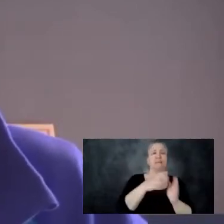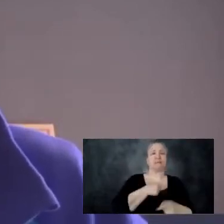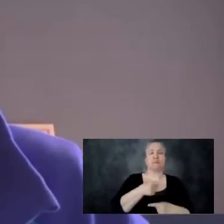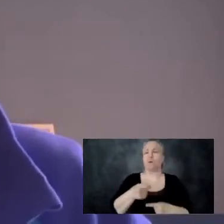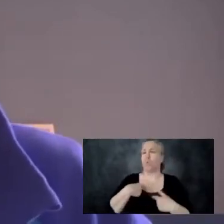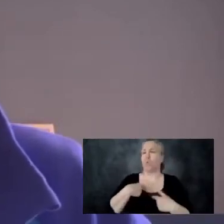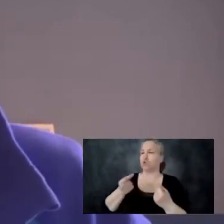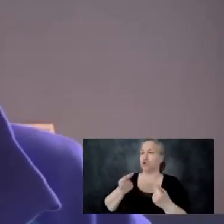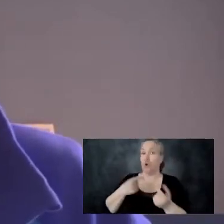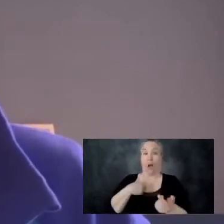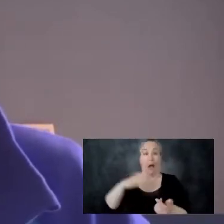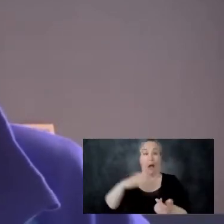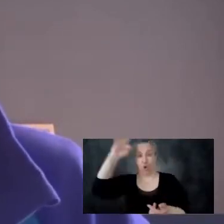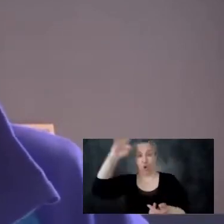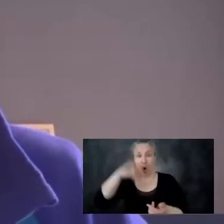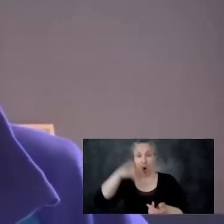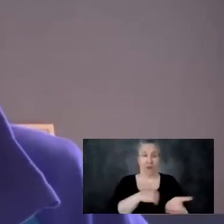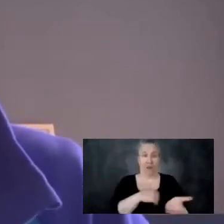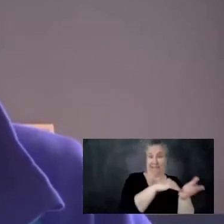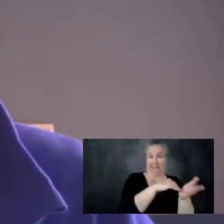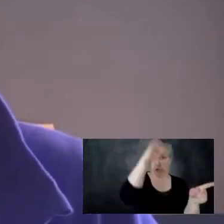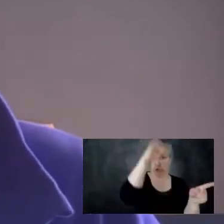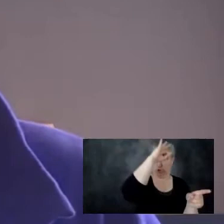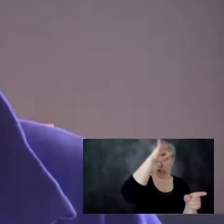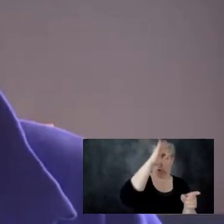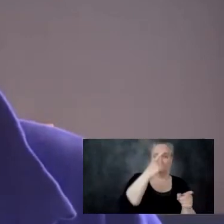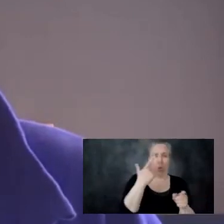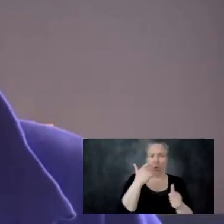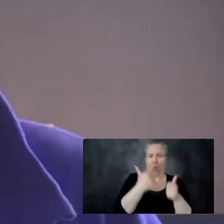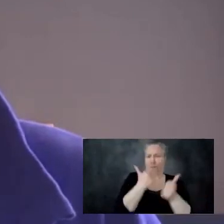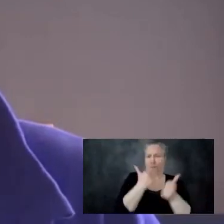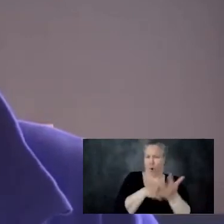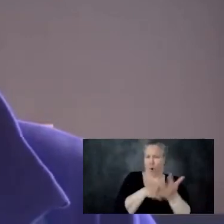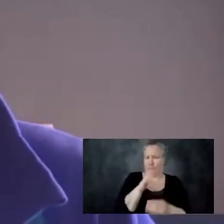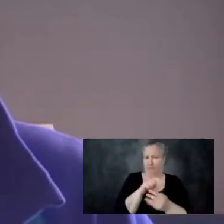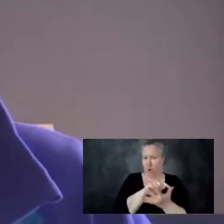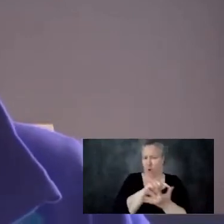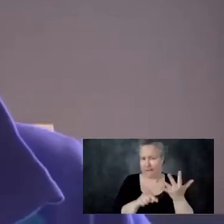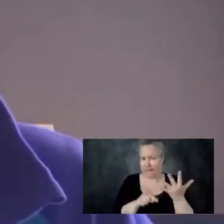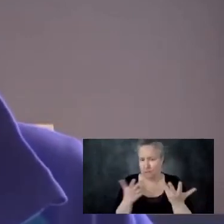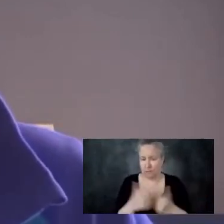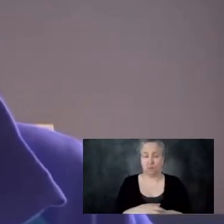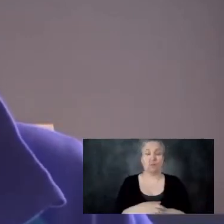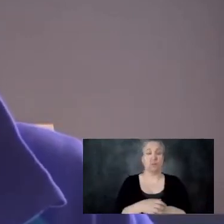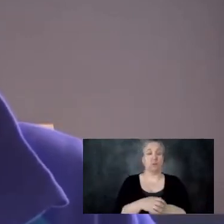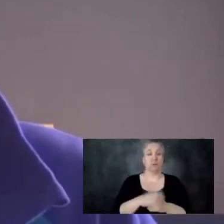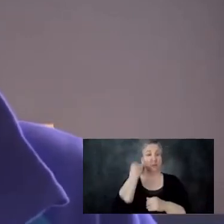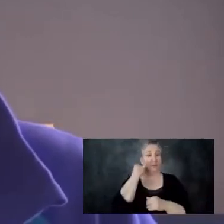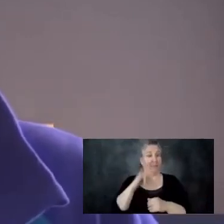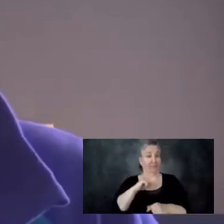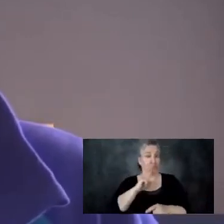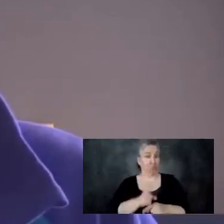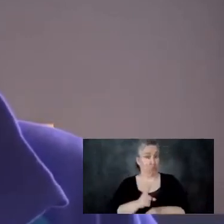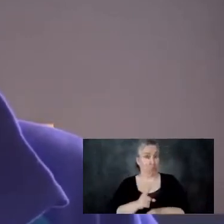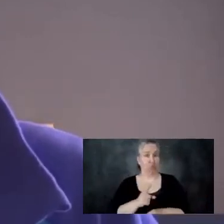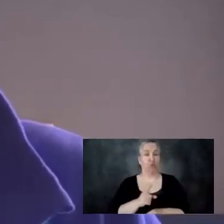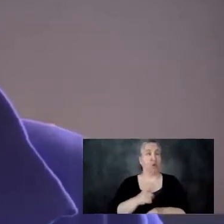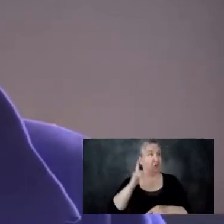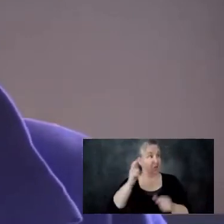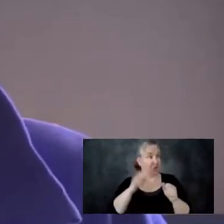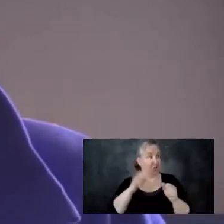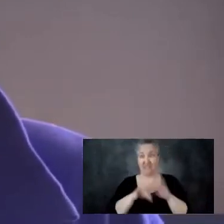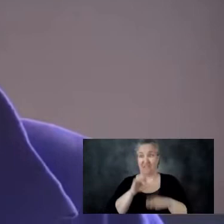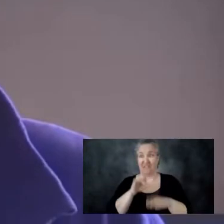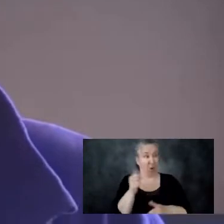and my physician also doesn't know what arm of the trial I'm going to be on. And if that's the case, can I find out later on